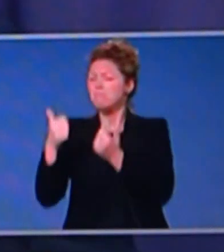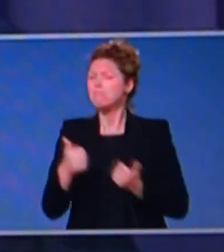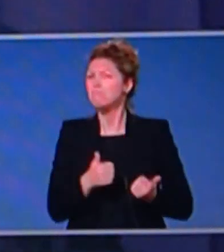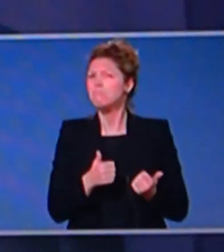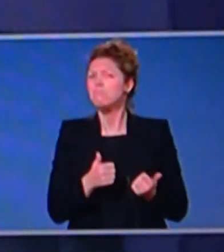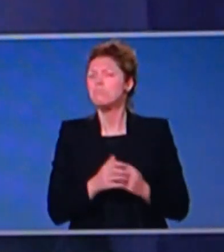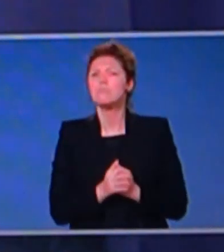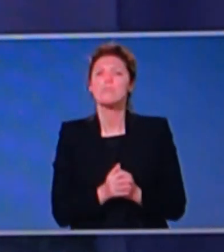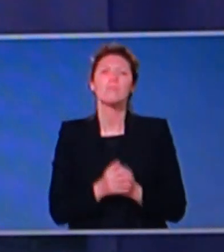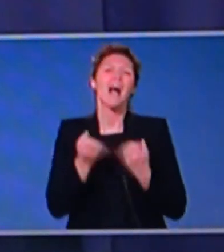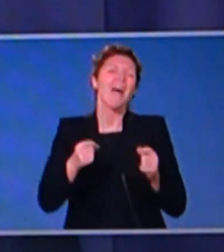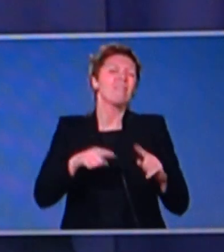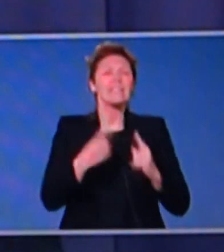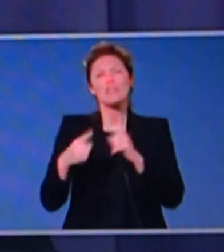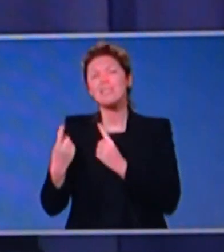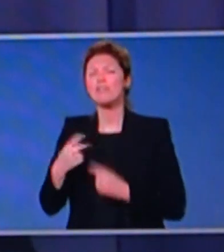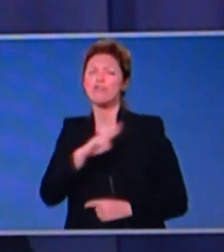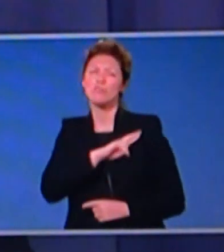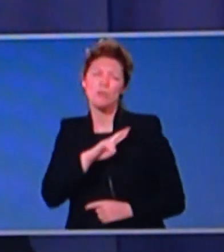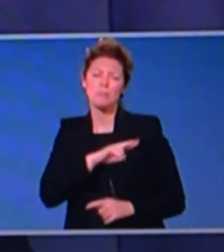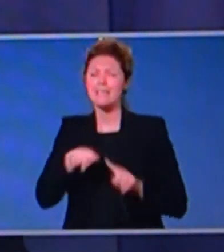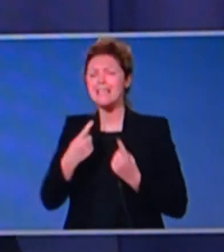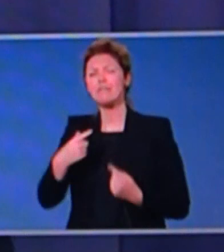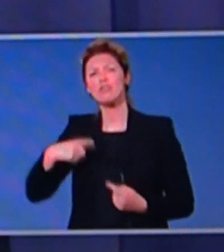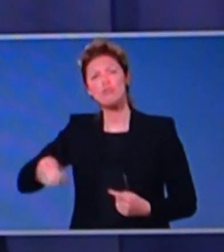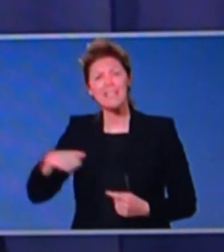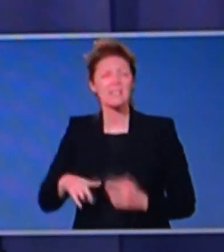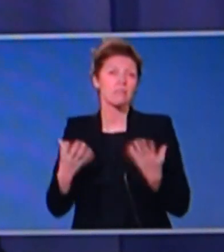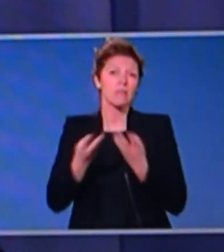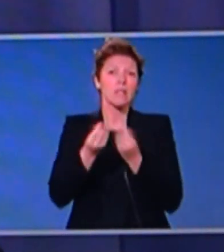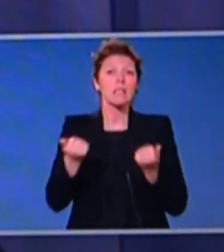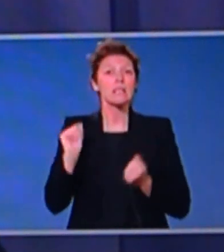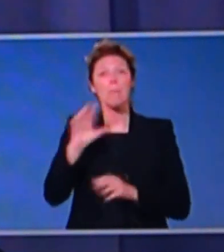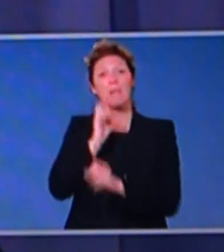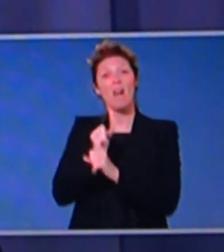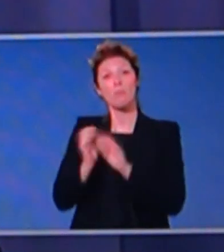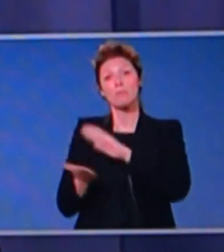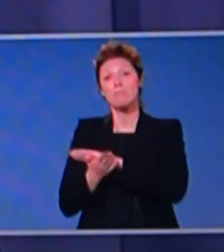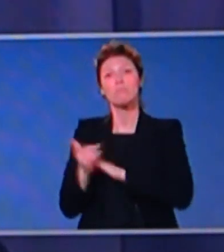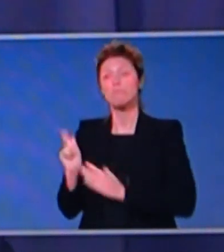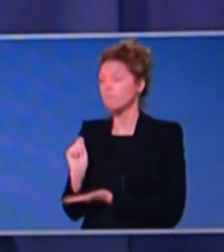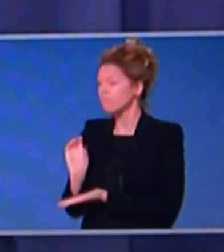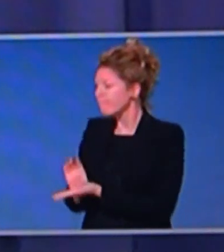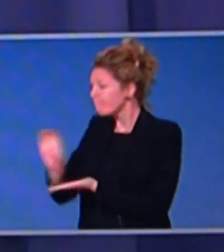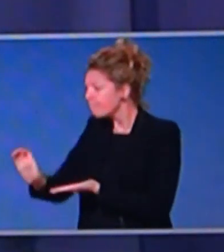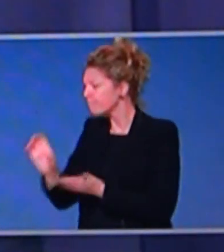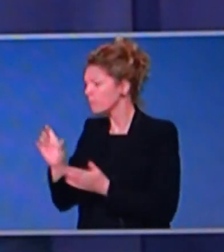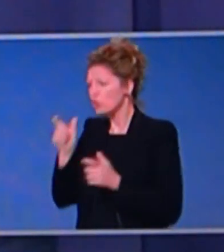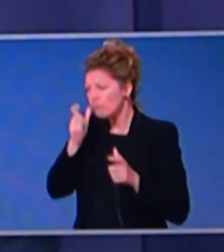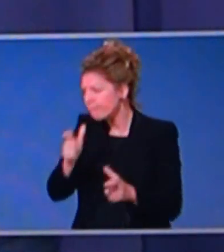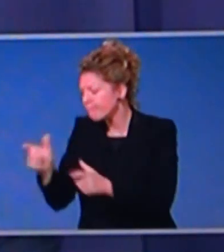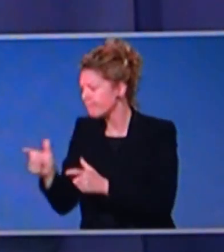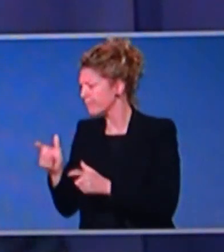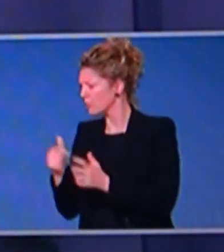is a combination of responsibilities. Of course, the Commonwealth funds these facilities. We run the quality oversight in relation to these facilities